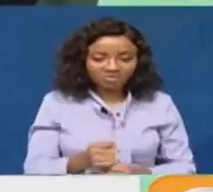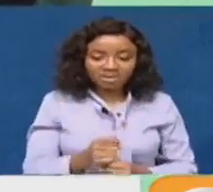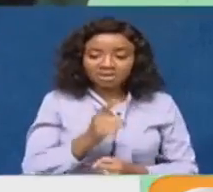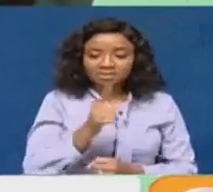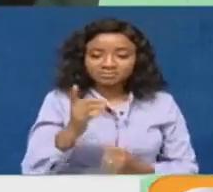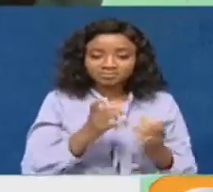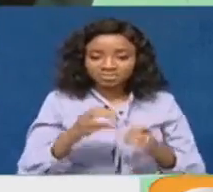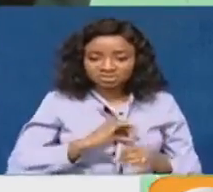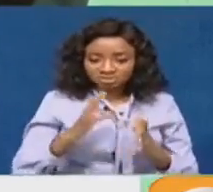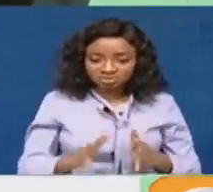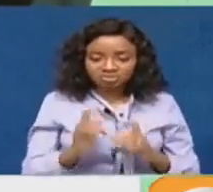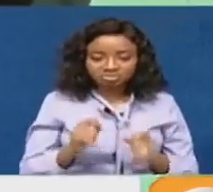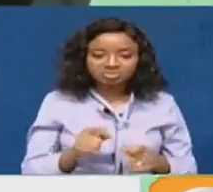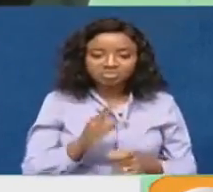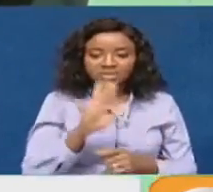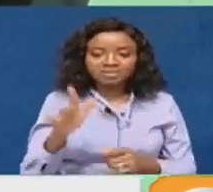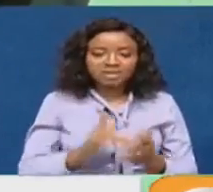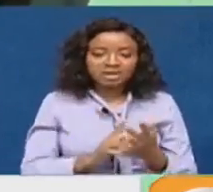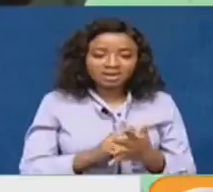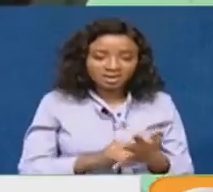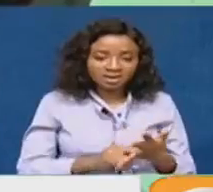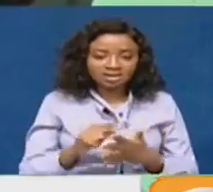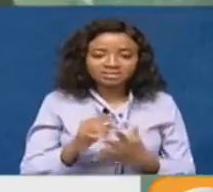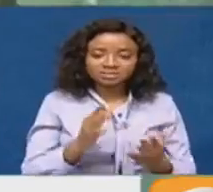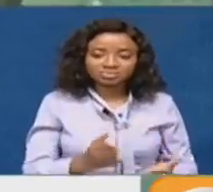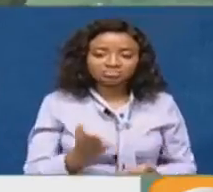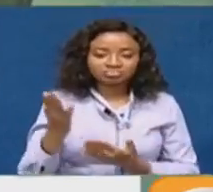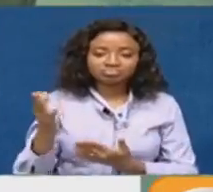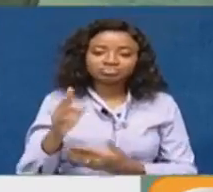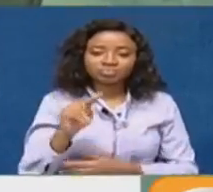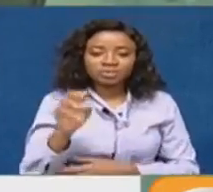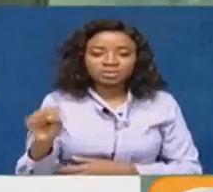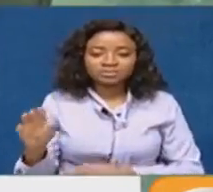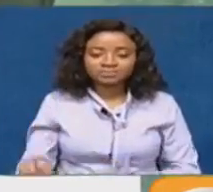owners, allowing them to relinquish part of their stake to the markets.